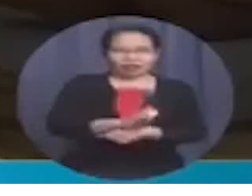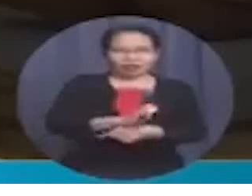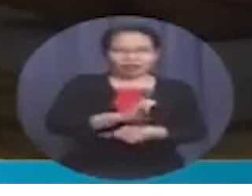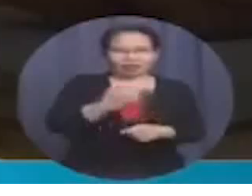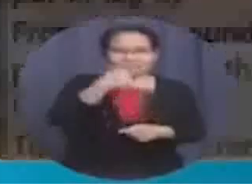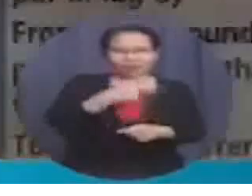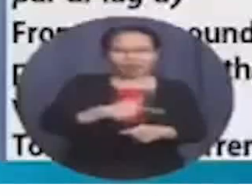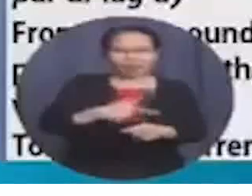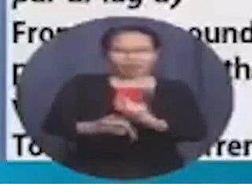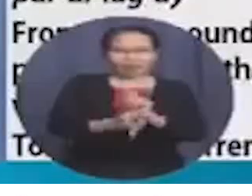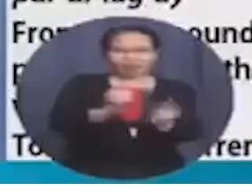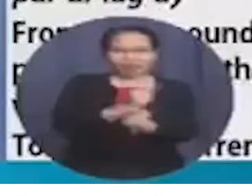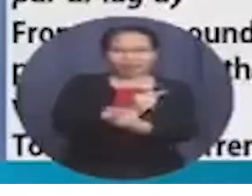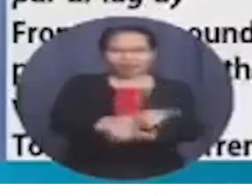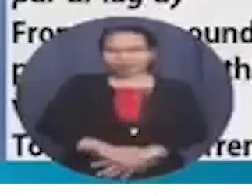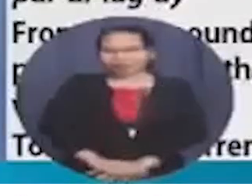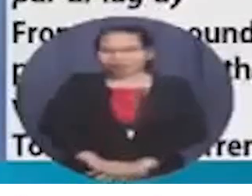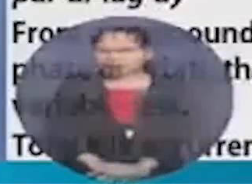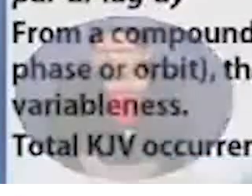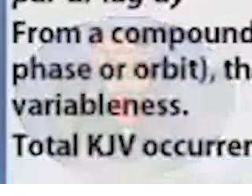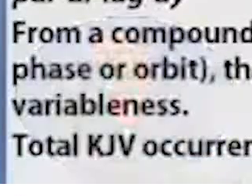means transmutation.